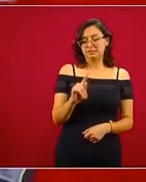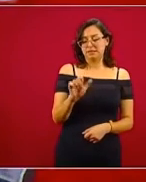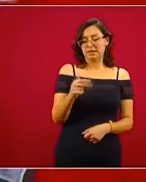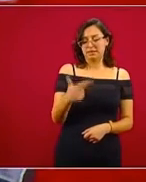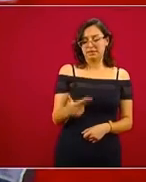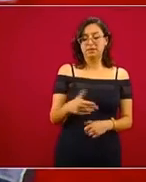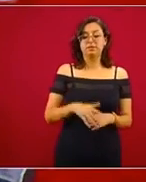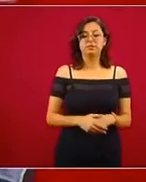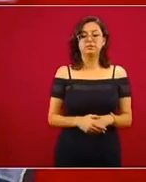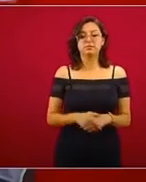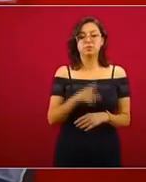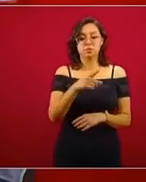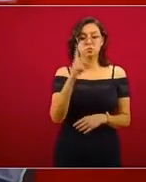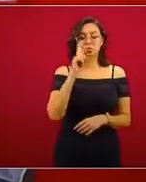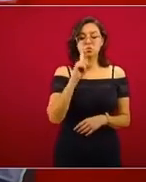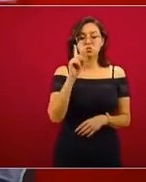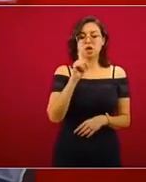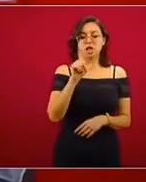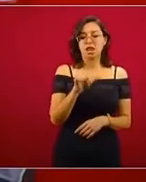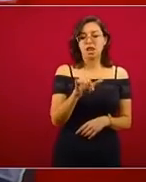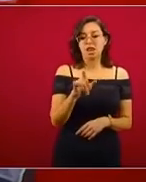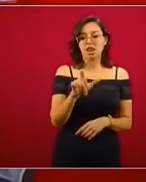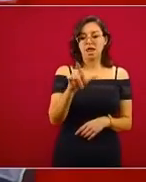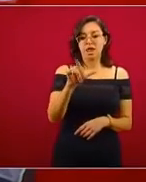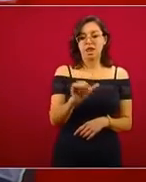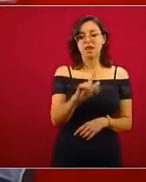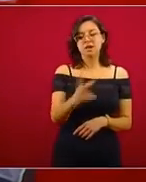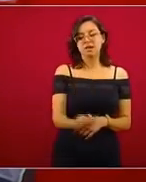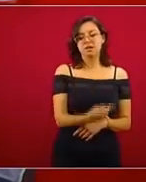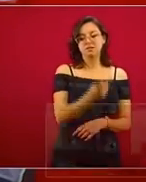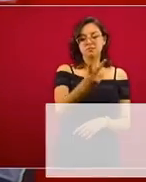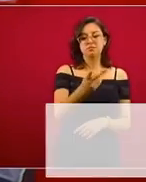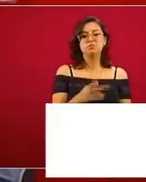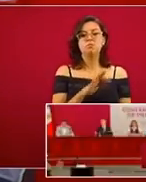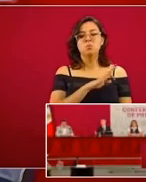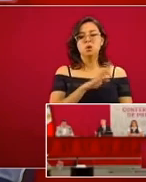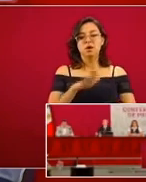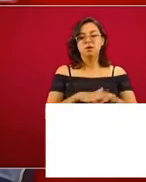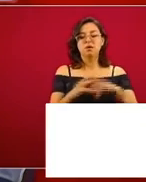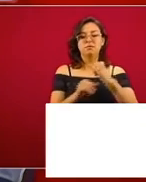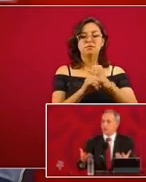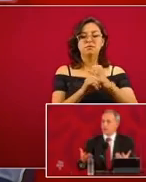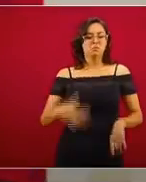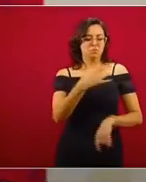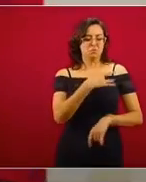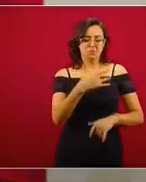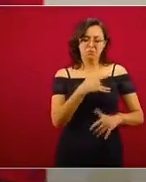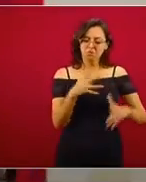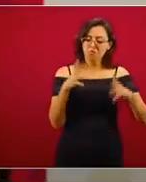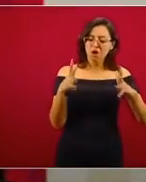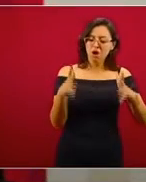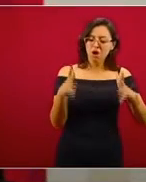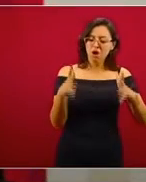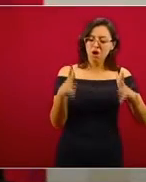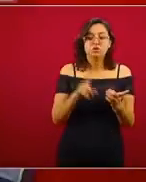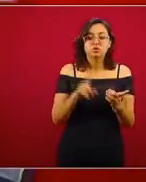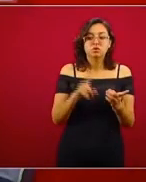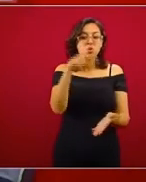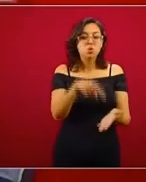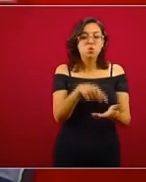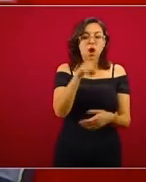My question is for you, Leila Costa. Could you give us some more information, the telephone numbers, the ones that you gave